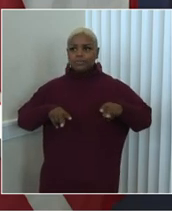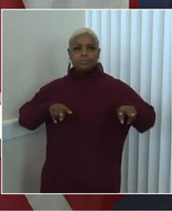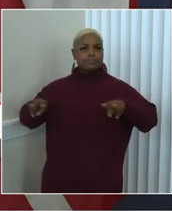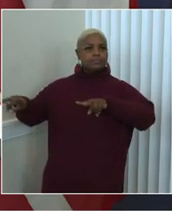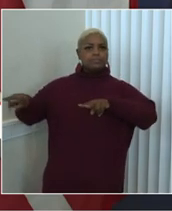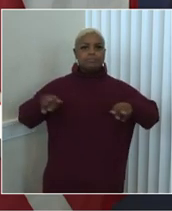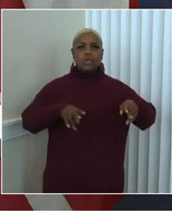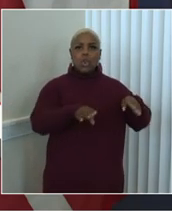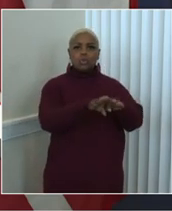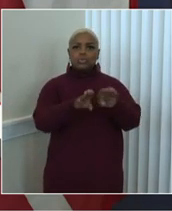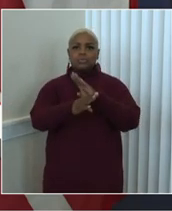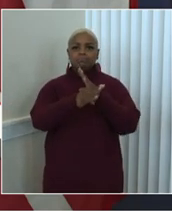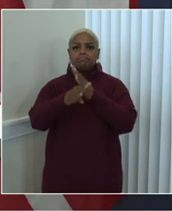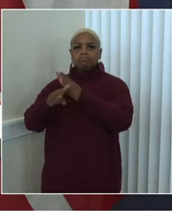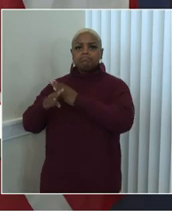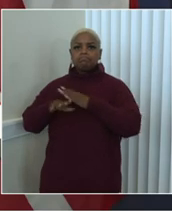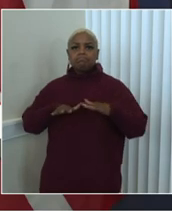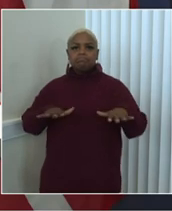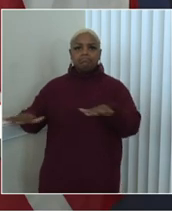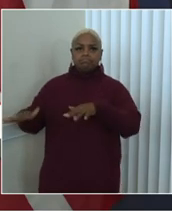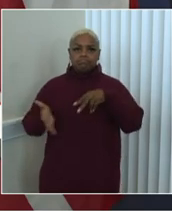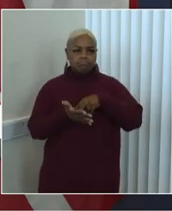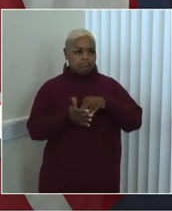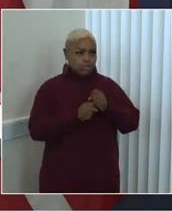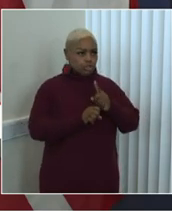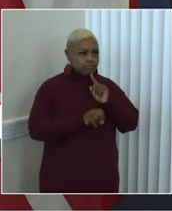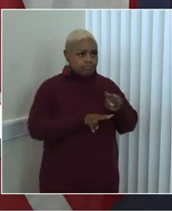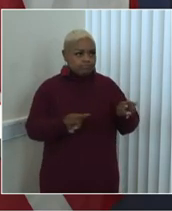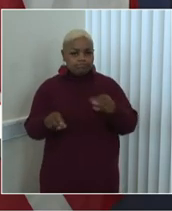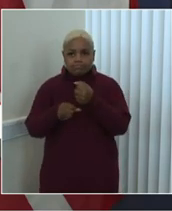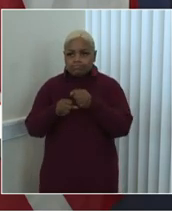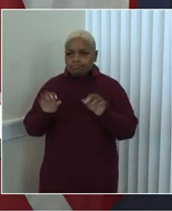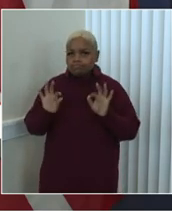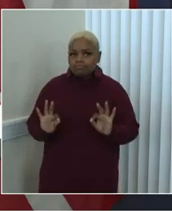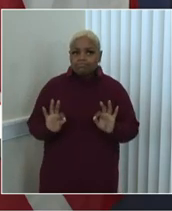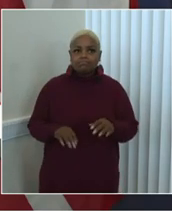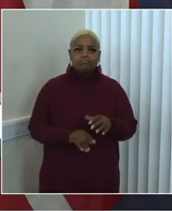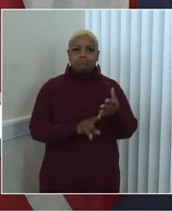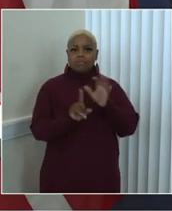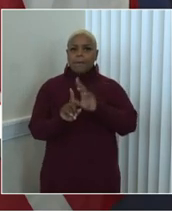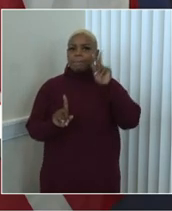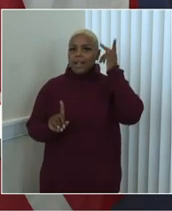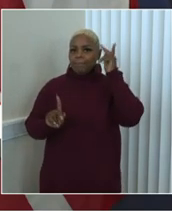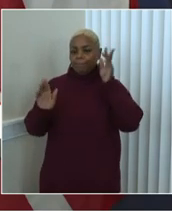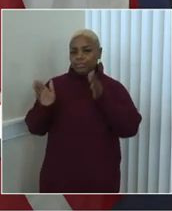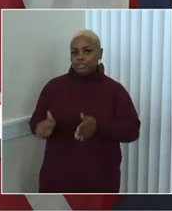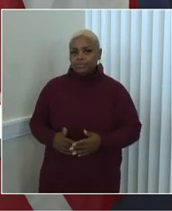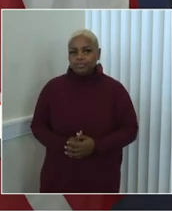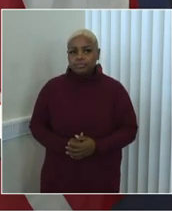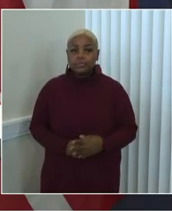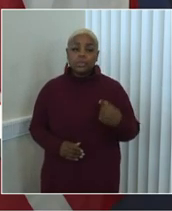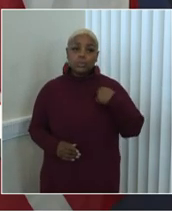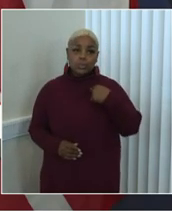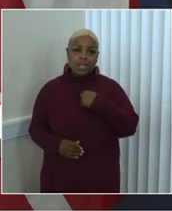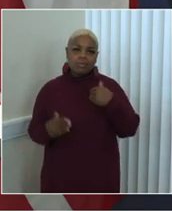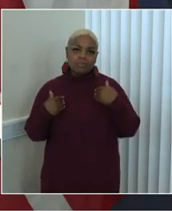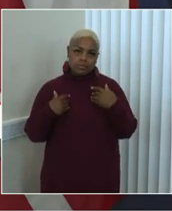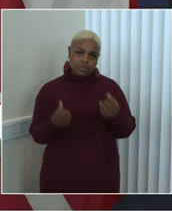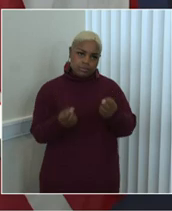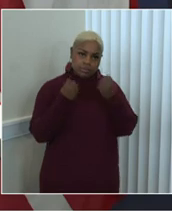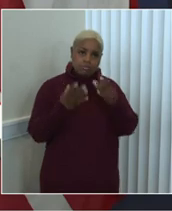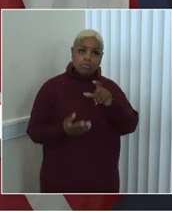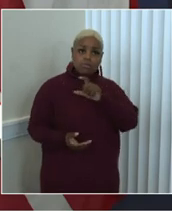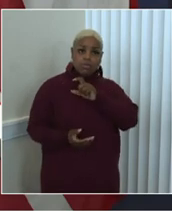dignitary movements. The thousands of officers joining us from across the United States, along with the National Guard, are fully